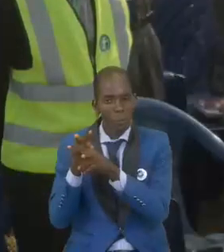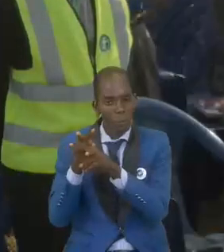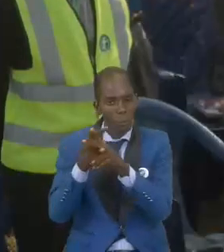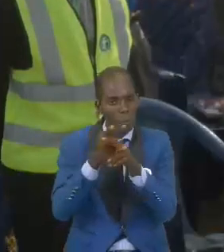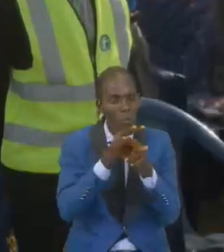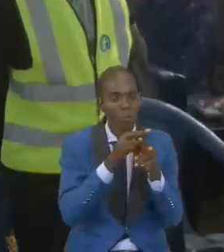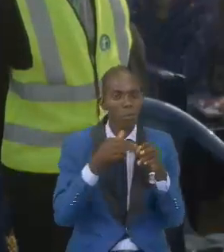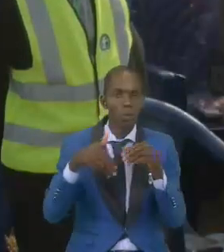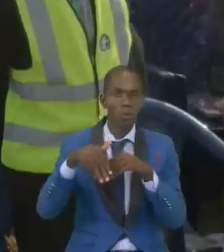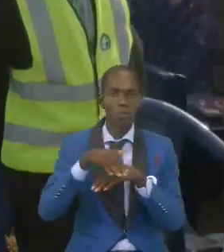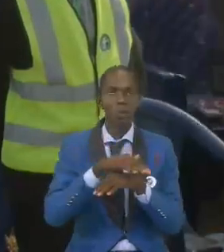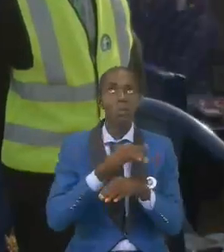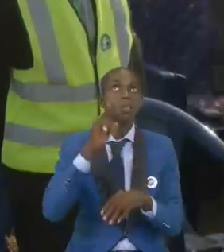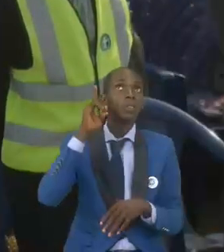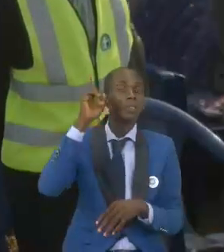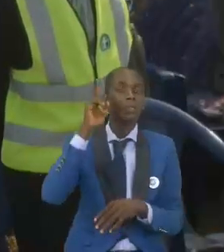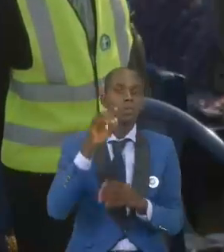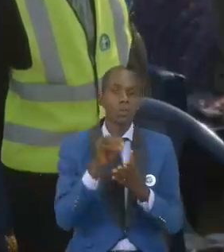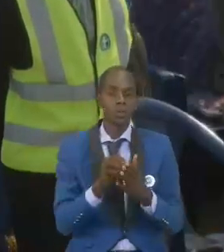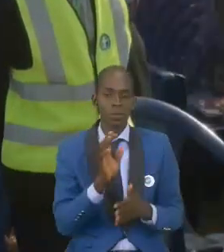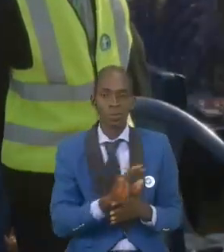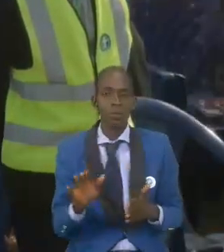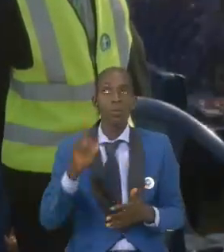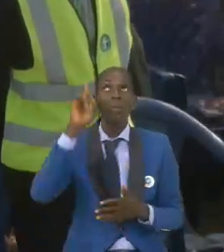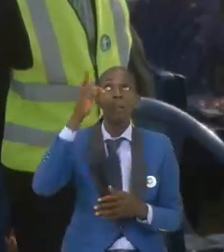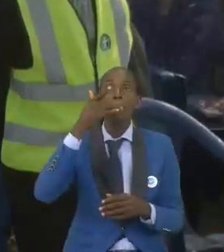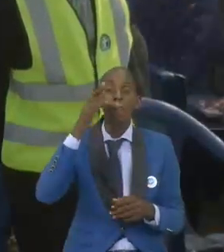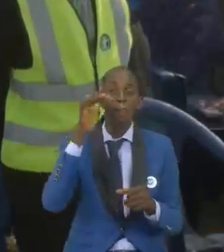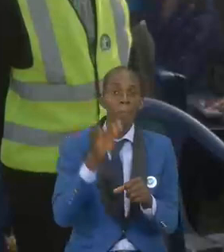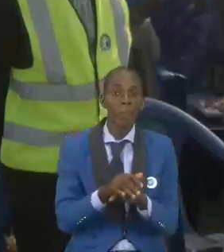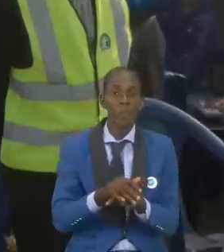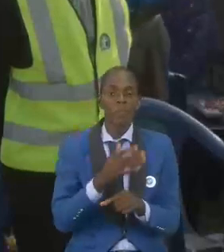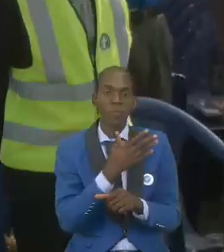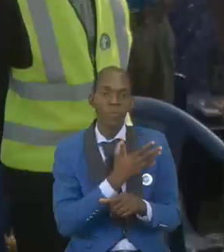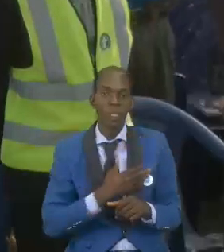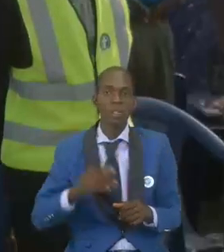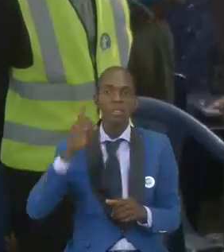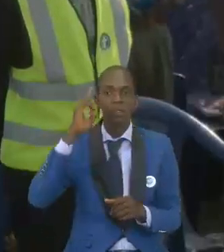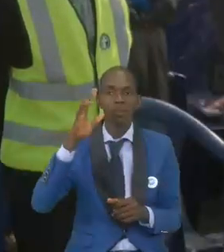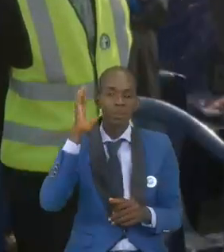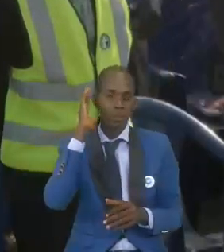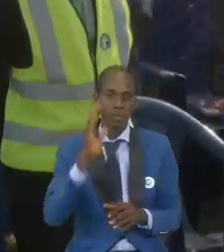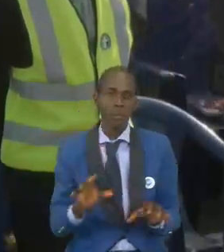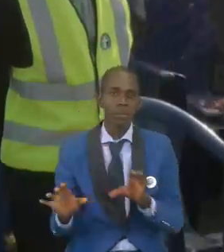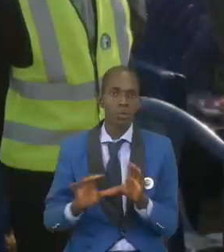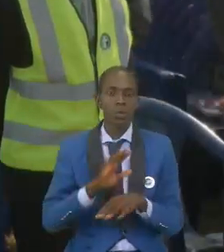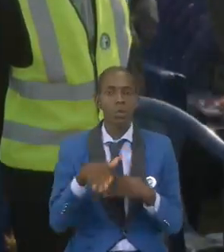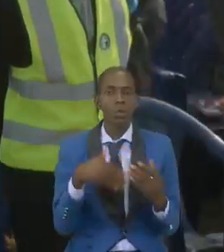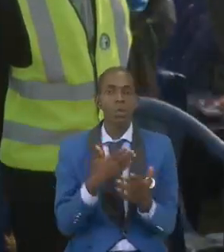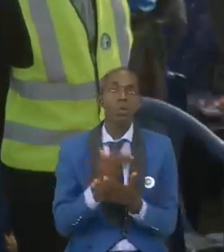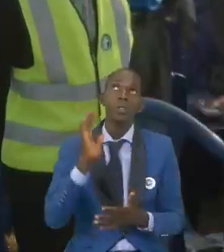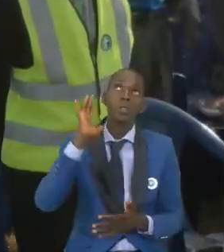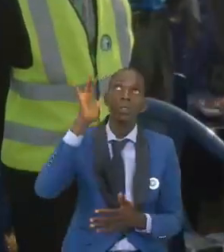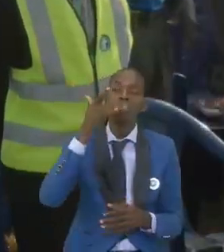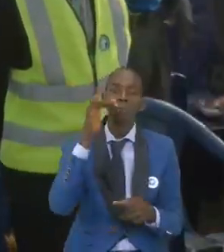word, his promise, and he will fulfill all those promises in